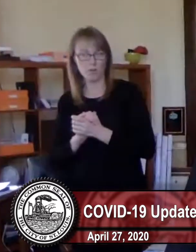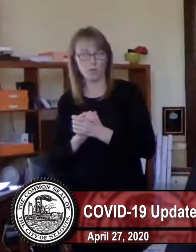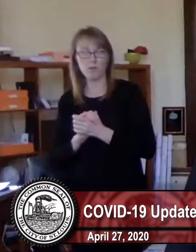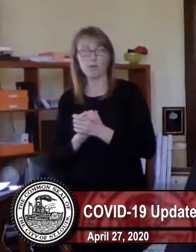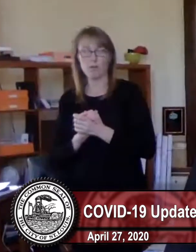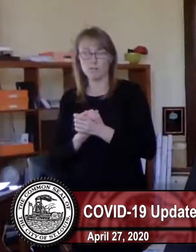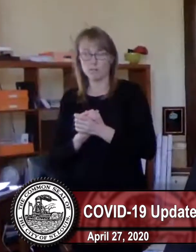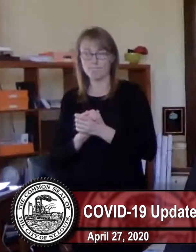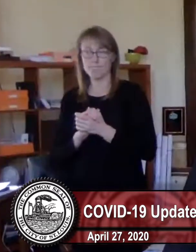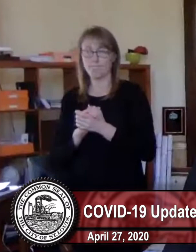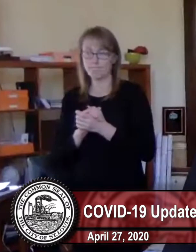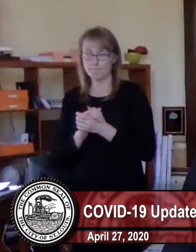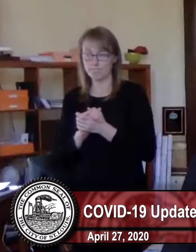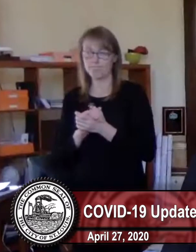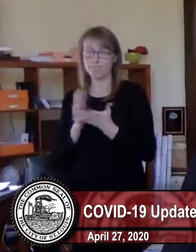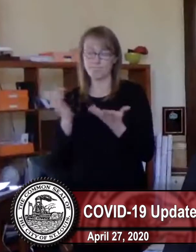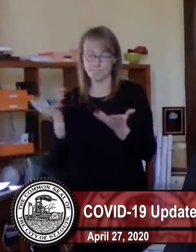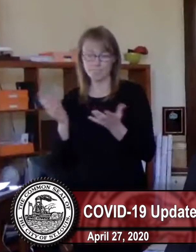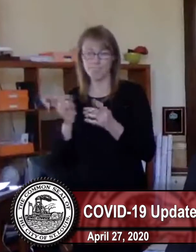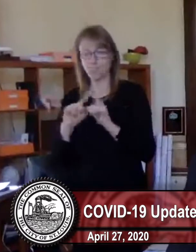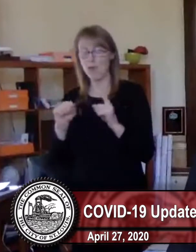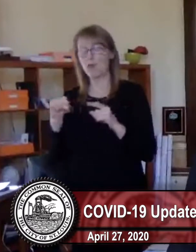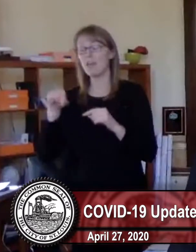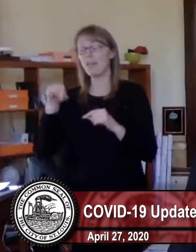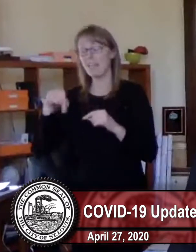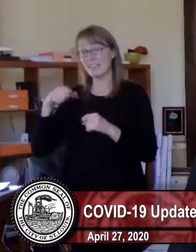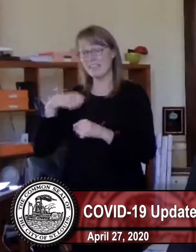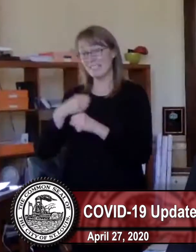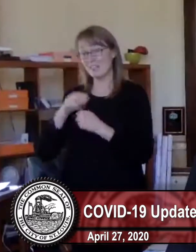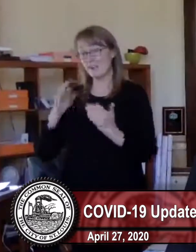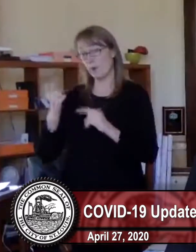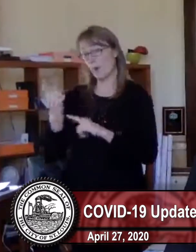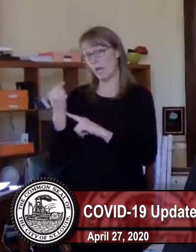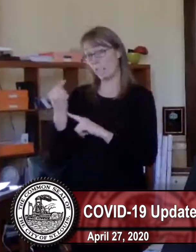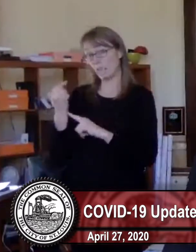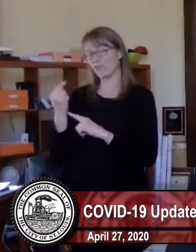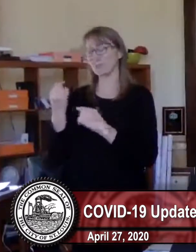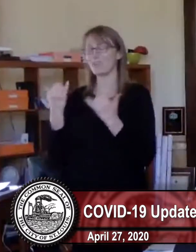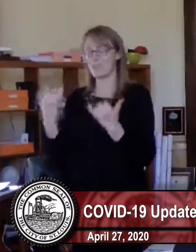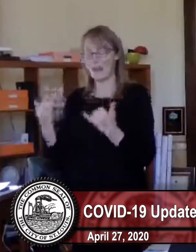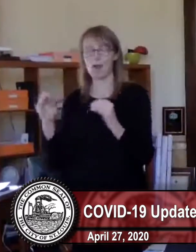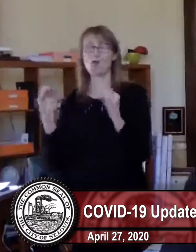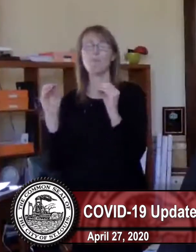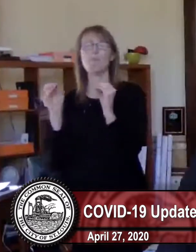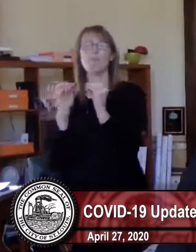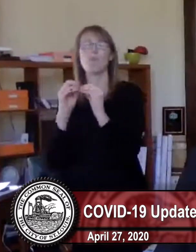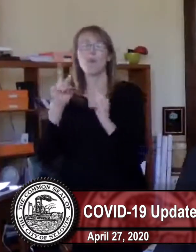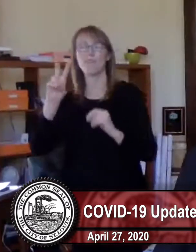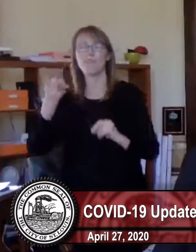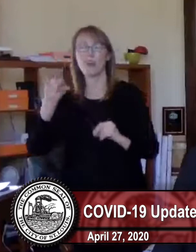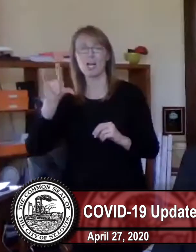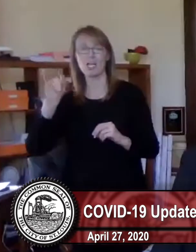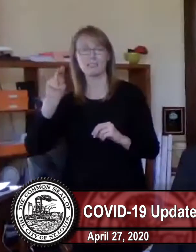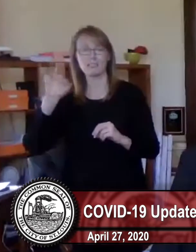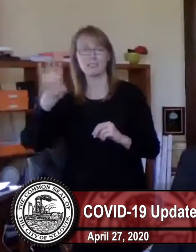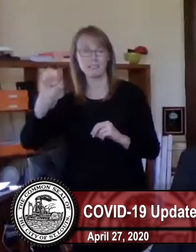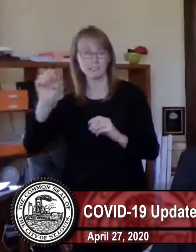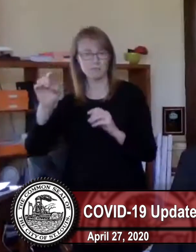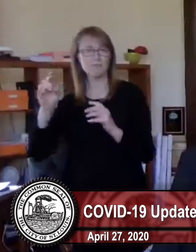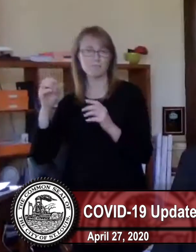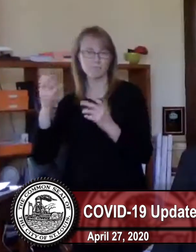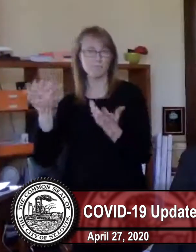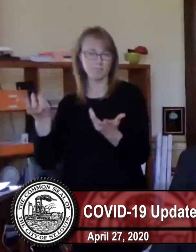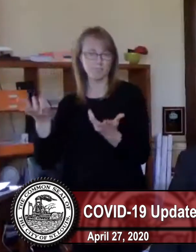in more violence than last year at this time. There has been a fair amount of criticism for